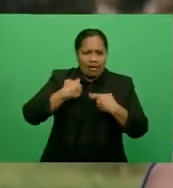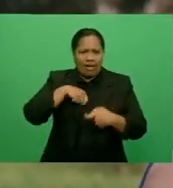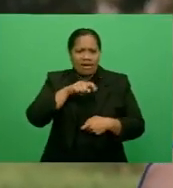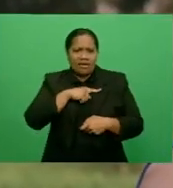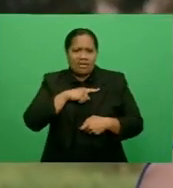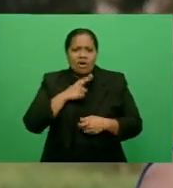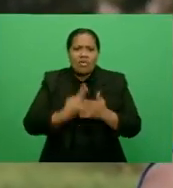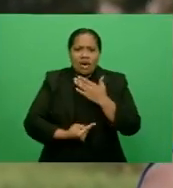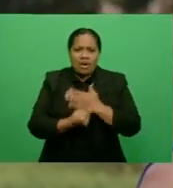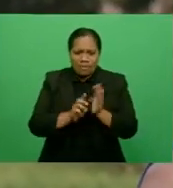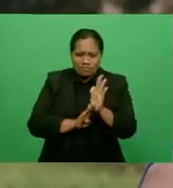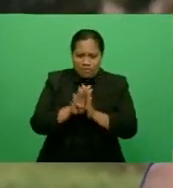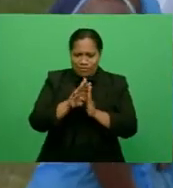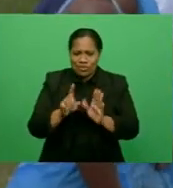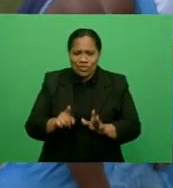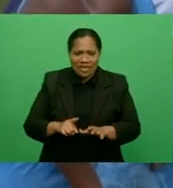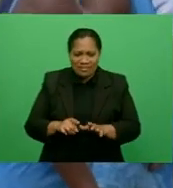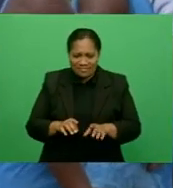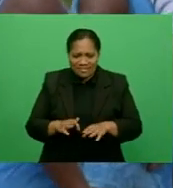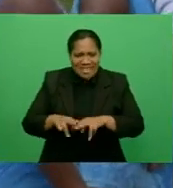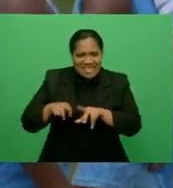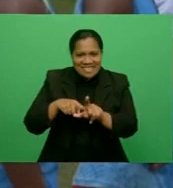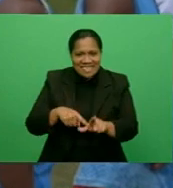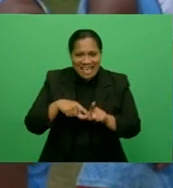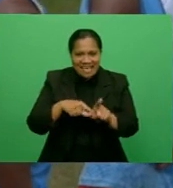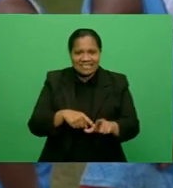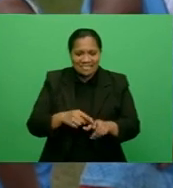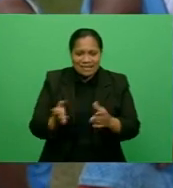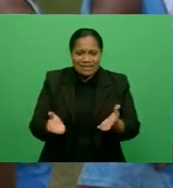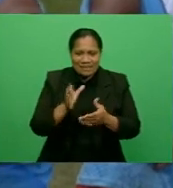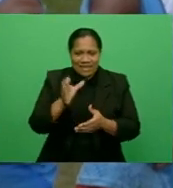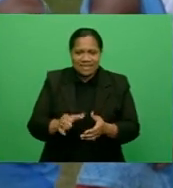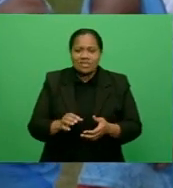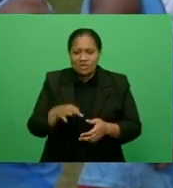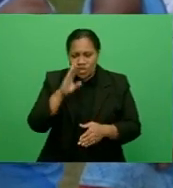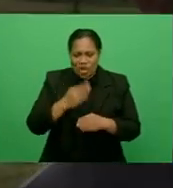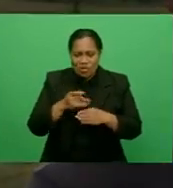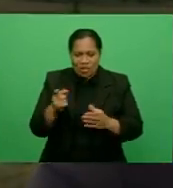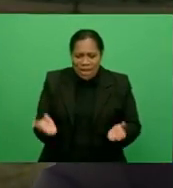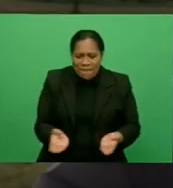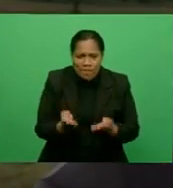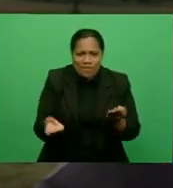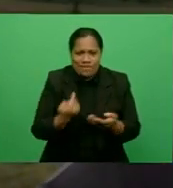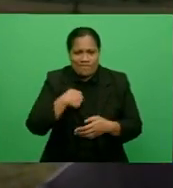and hopefully it will motivate us and all the players.